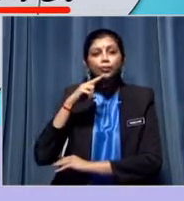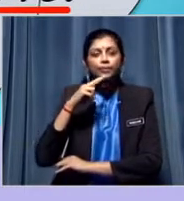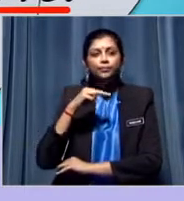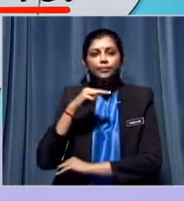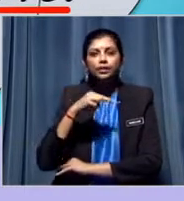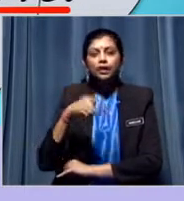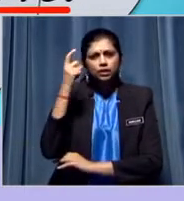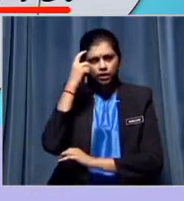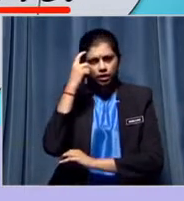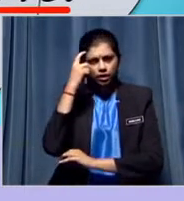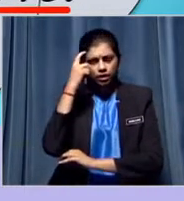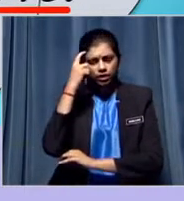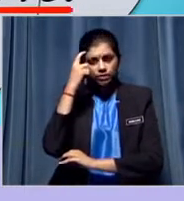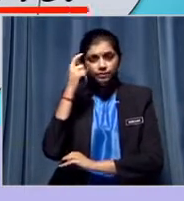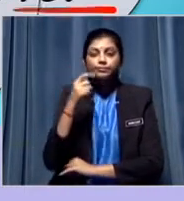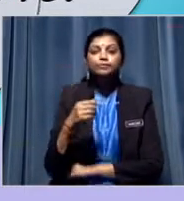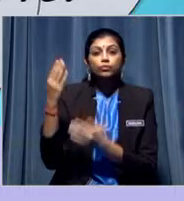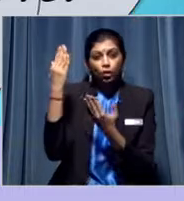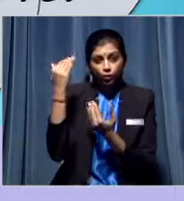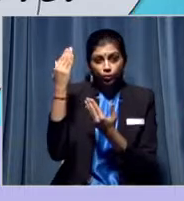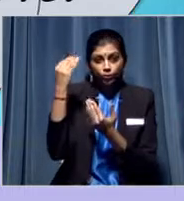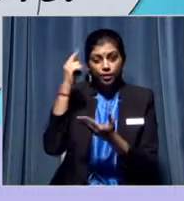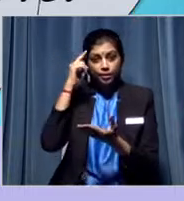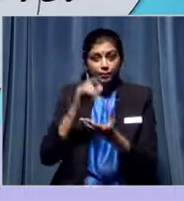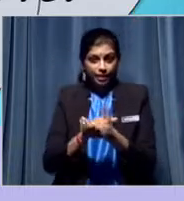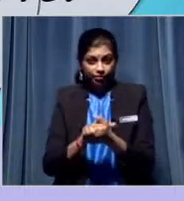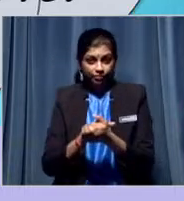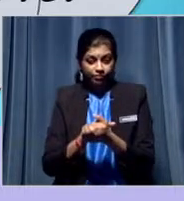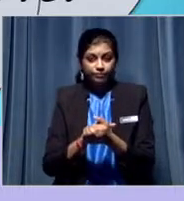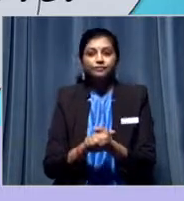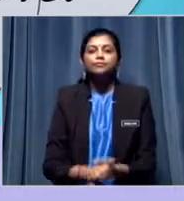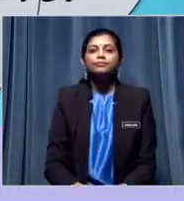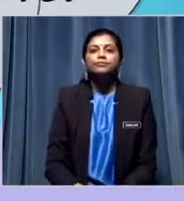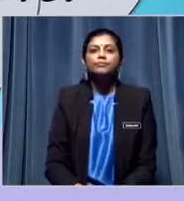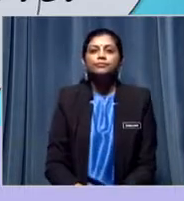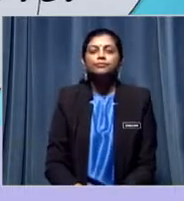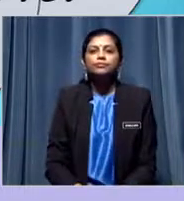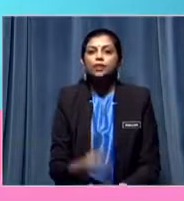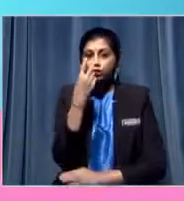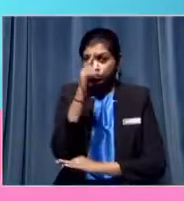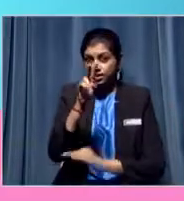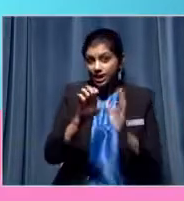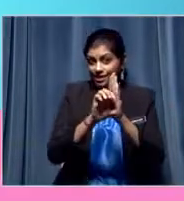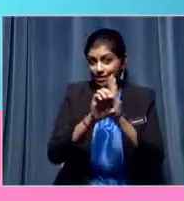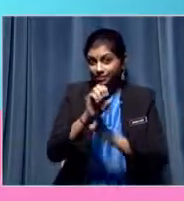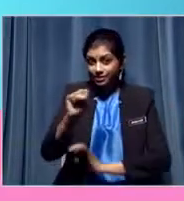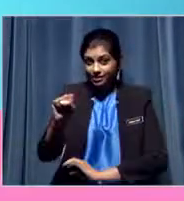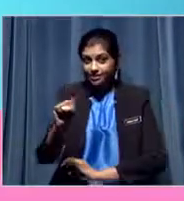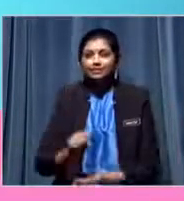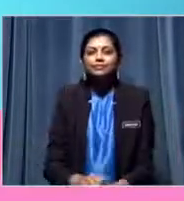hope, expect, be sure, etc. Look at some of the examples